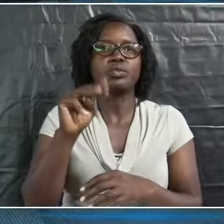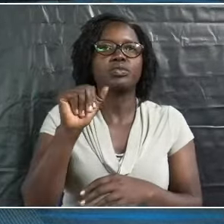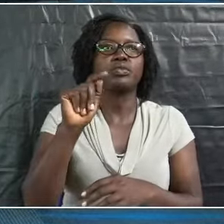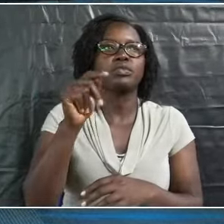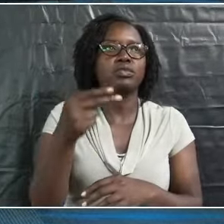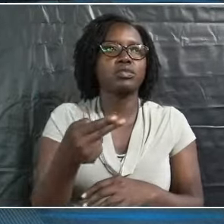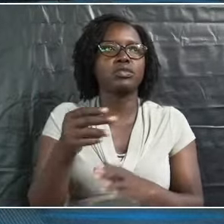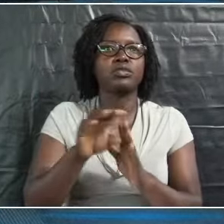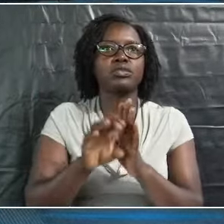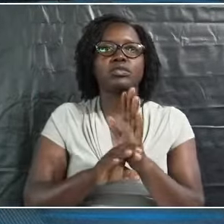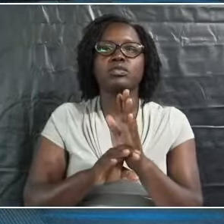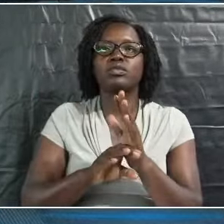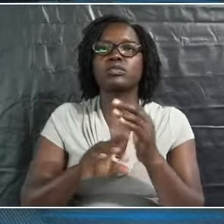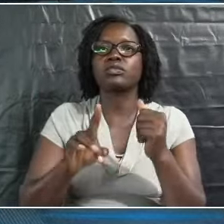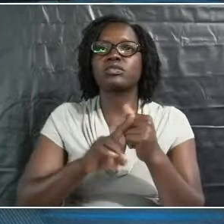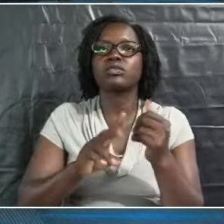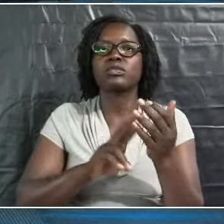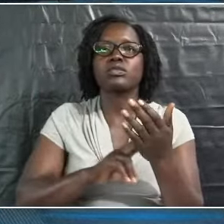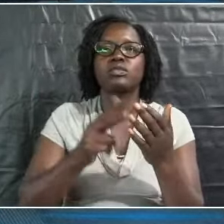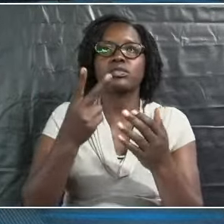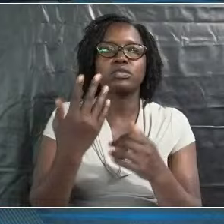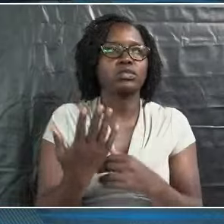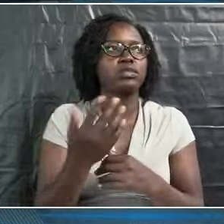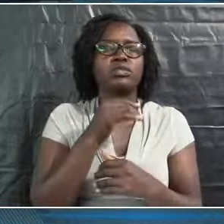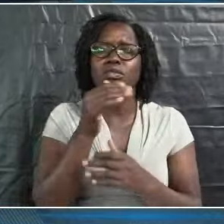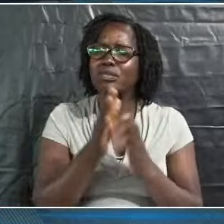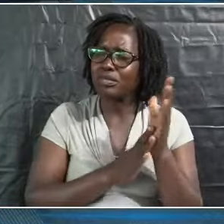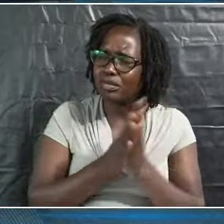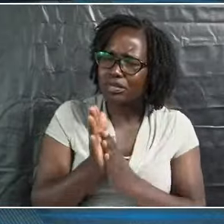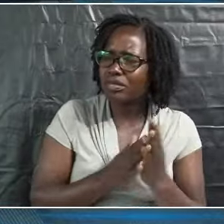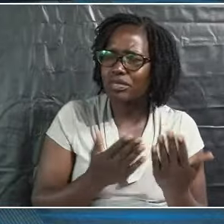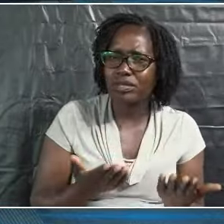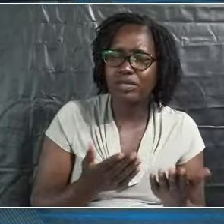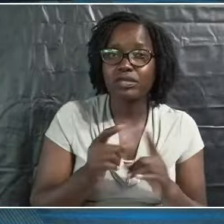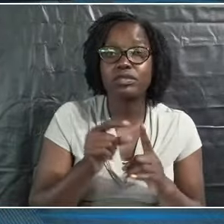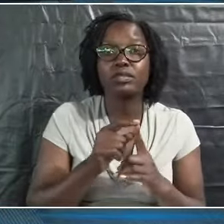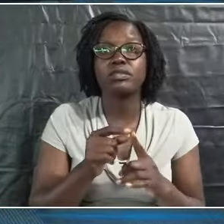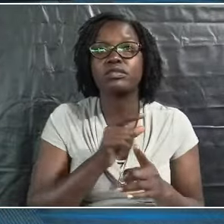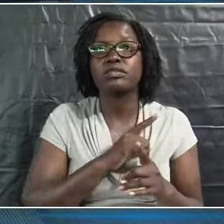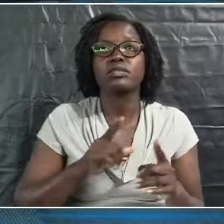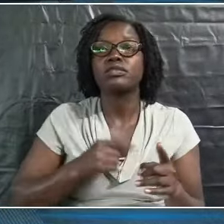chapter 6, 25. Do not be anxious. That is what the word of the Lord says.